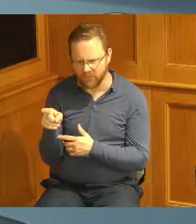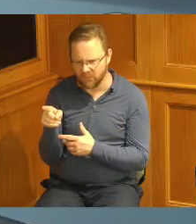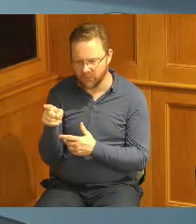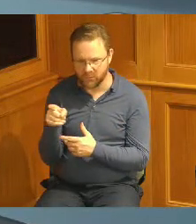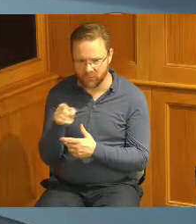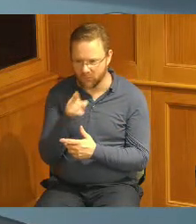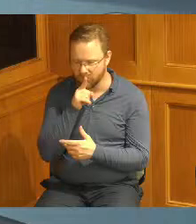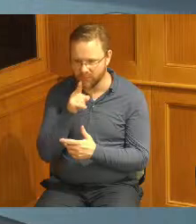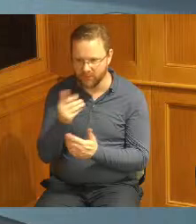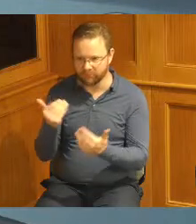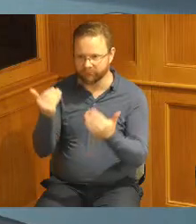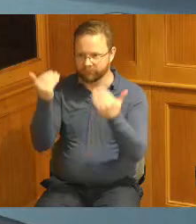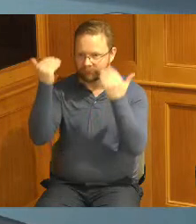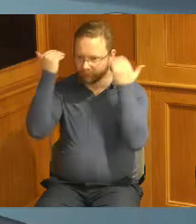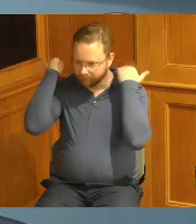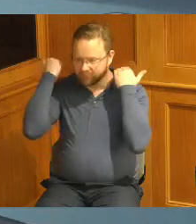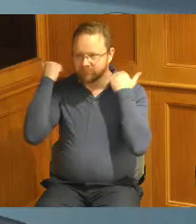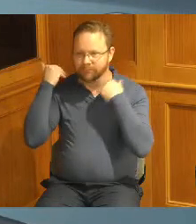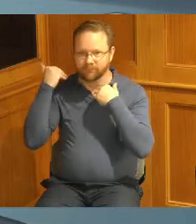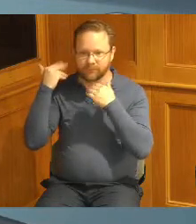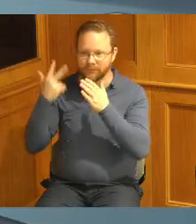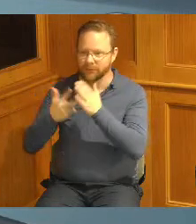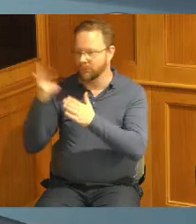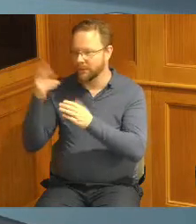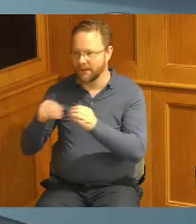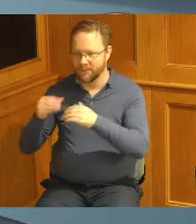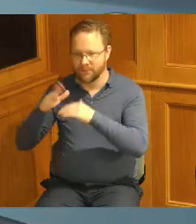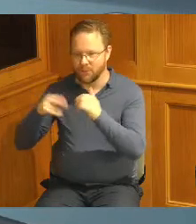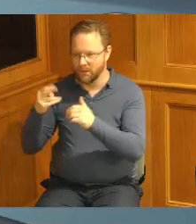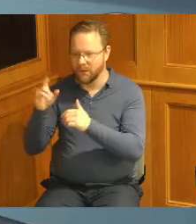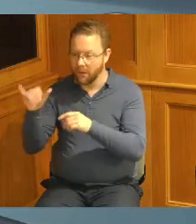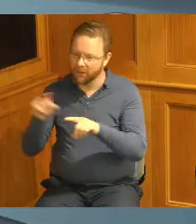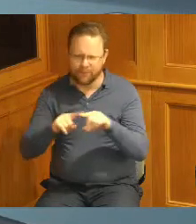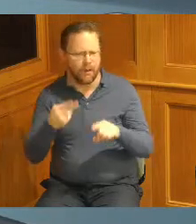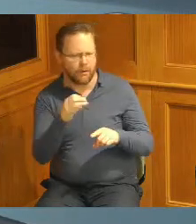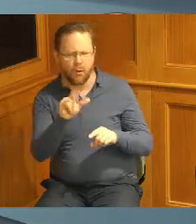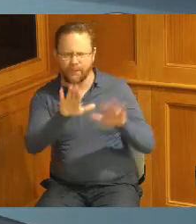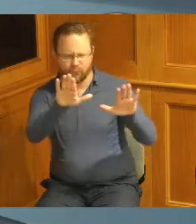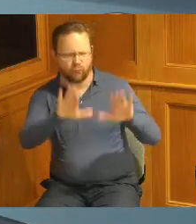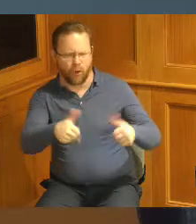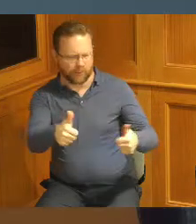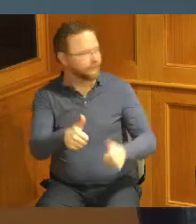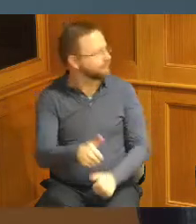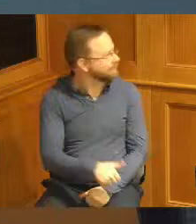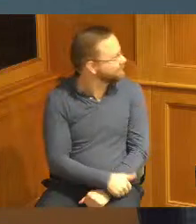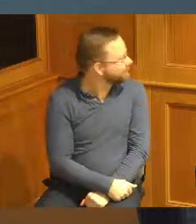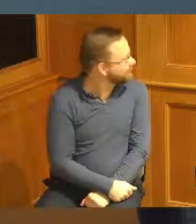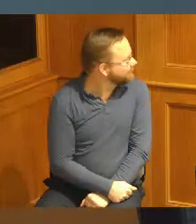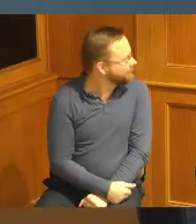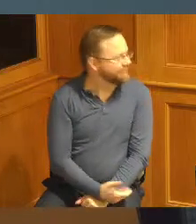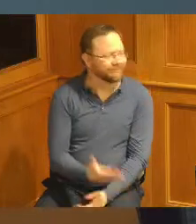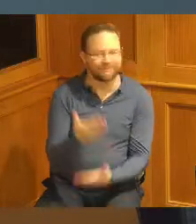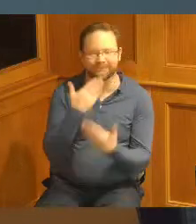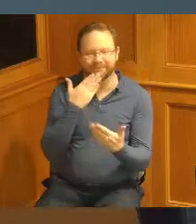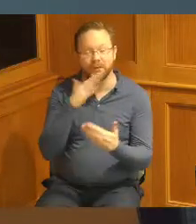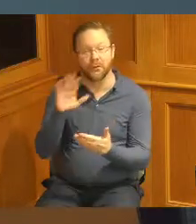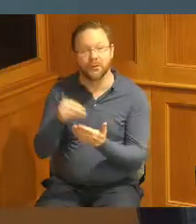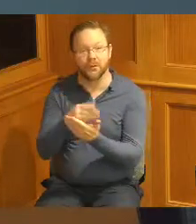times as much as Holly did, but Holly rocks. I don't know about you. But thank you so much, because your